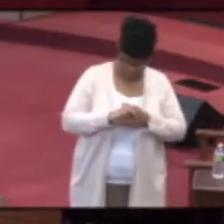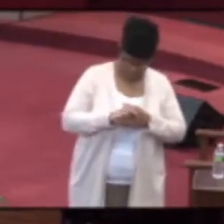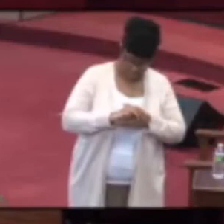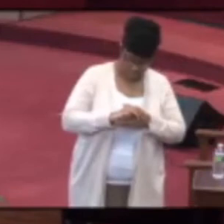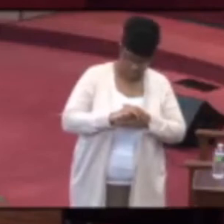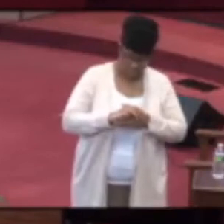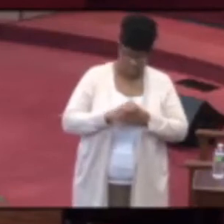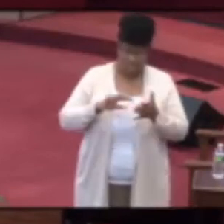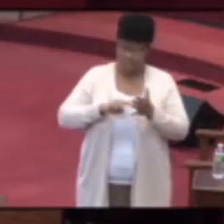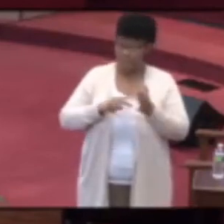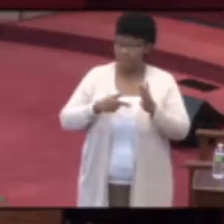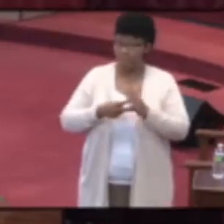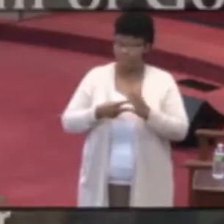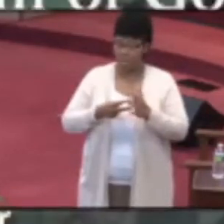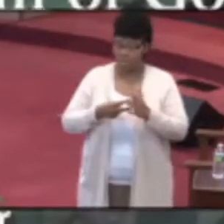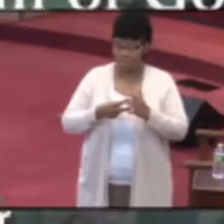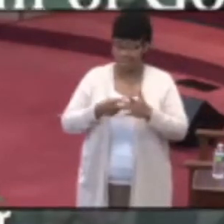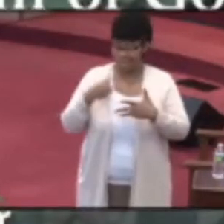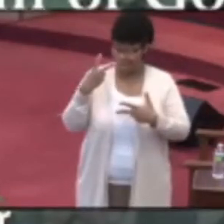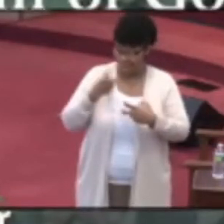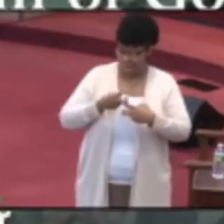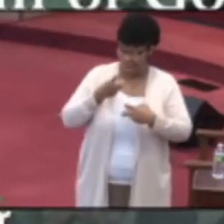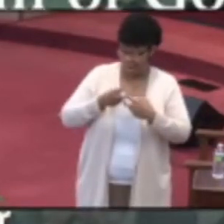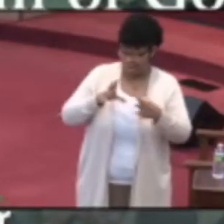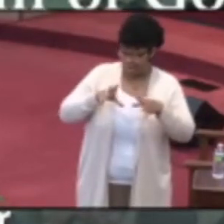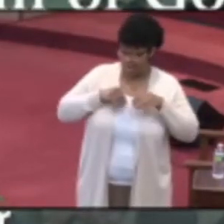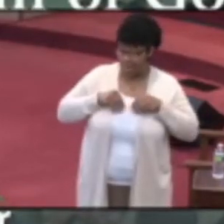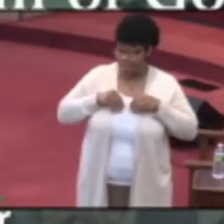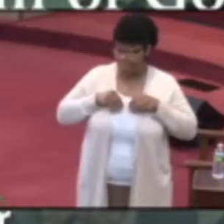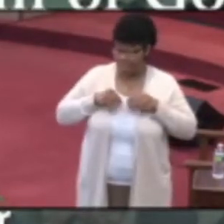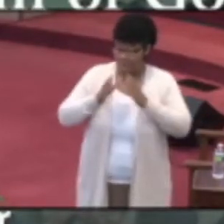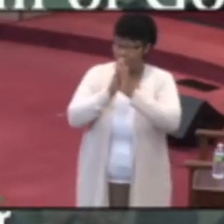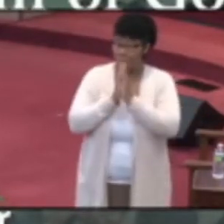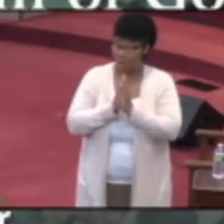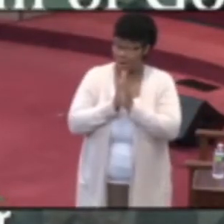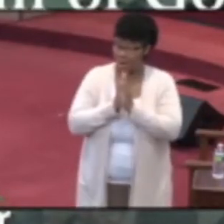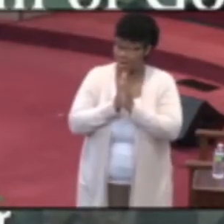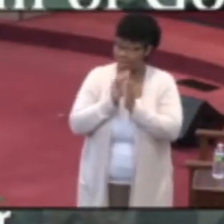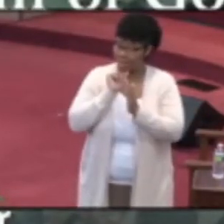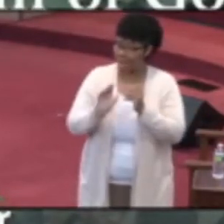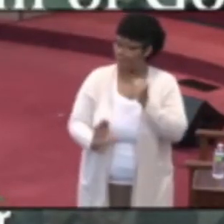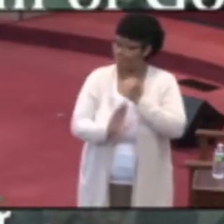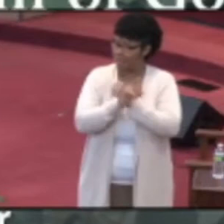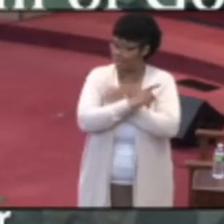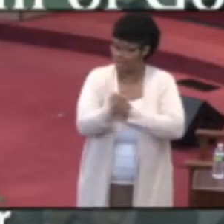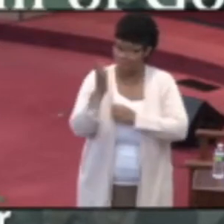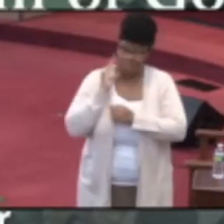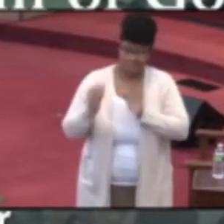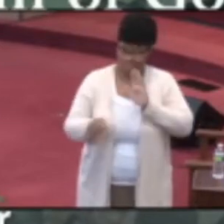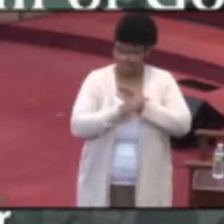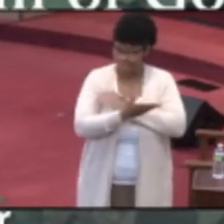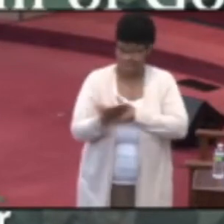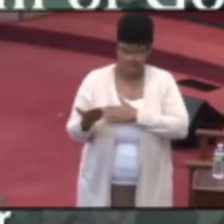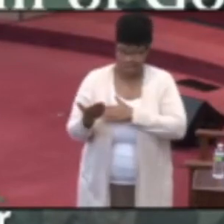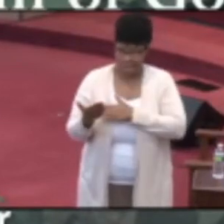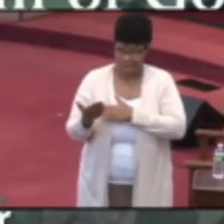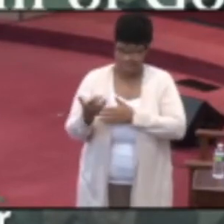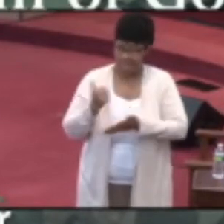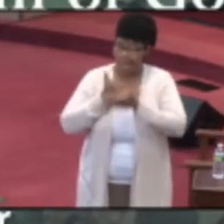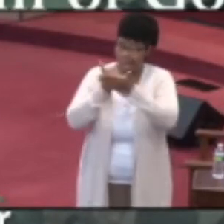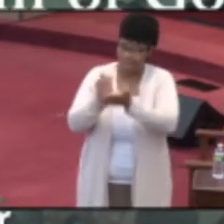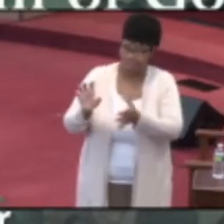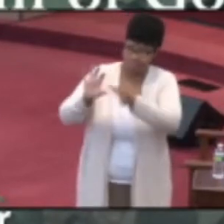Which means, Errat, as hard as this is to swallow, prayer is not a fail-safe. It's a